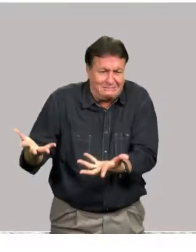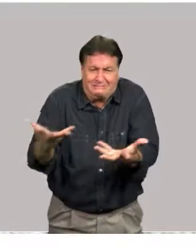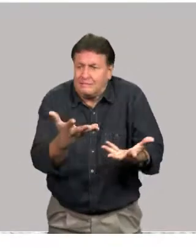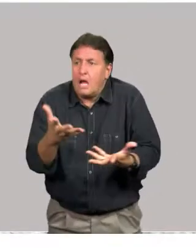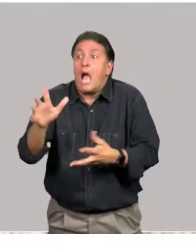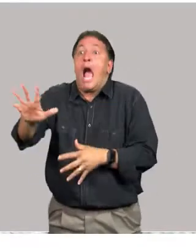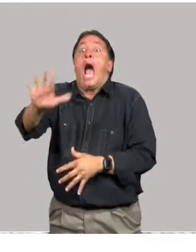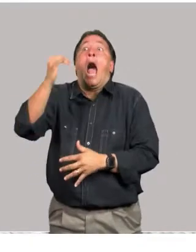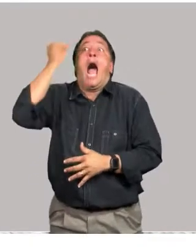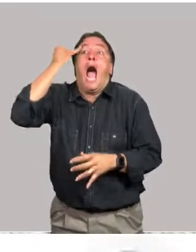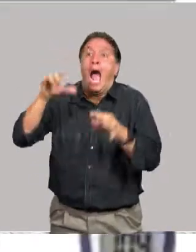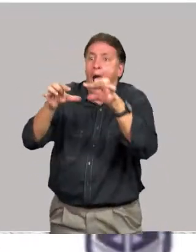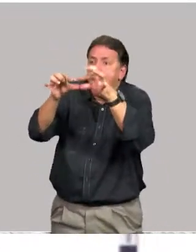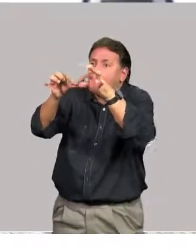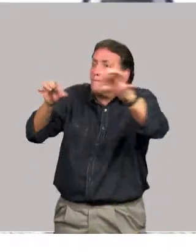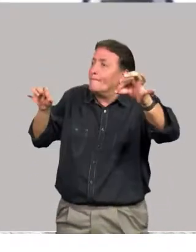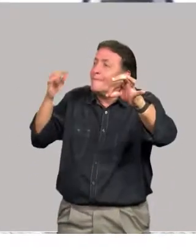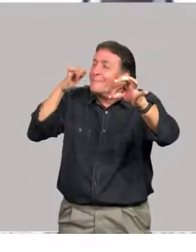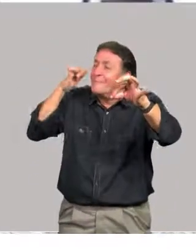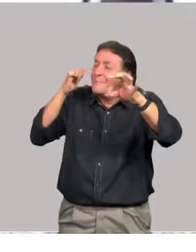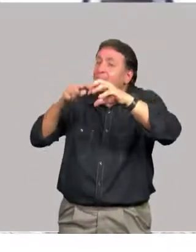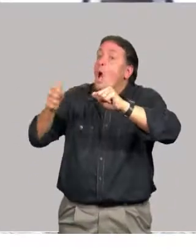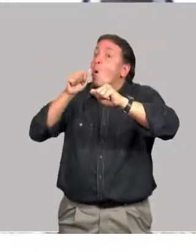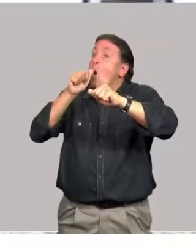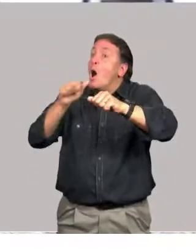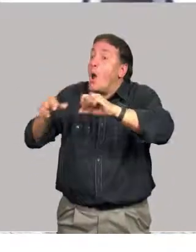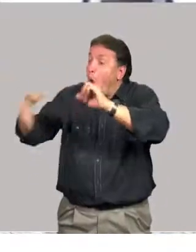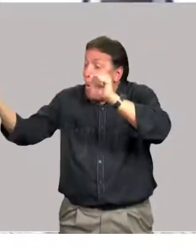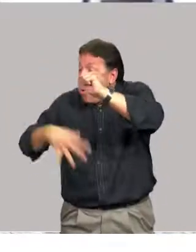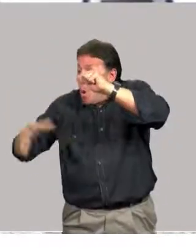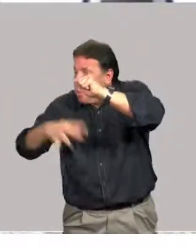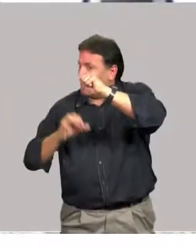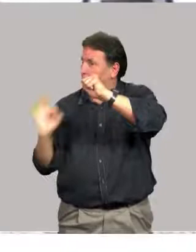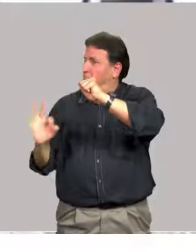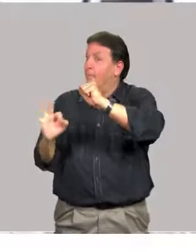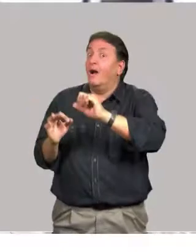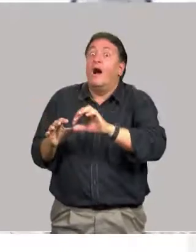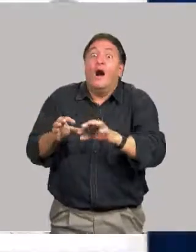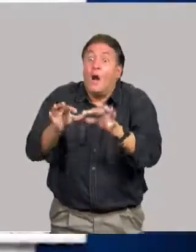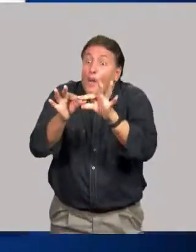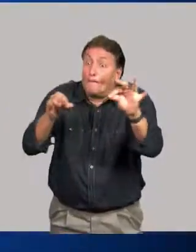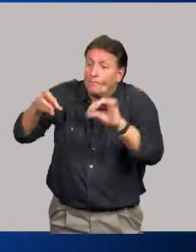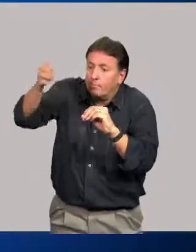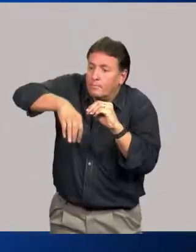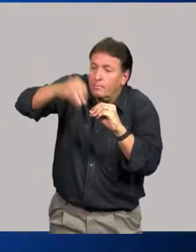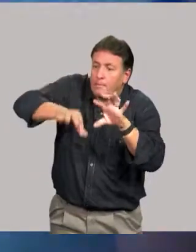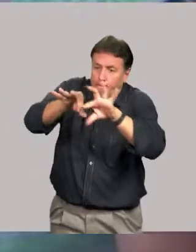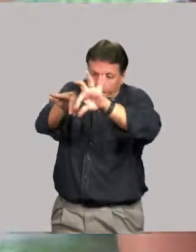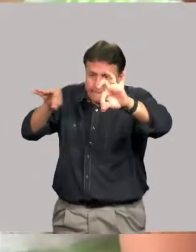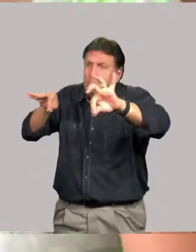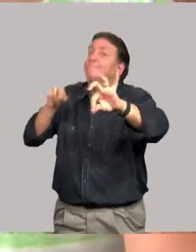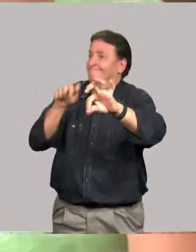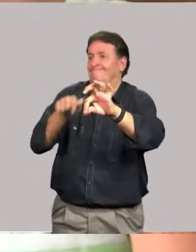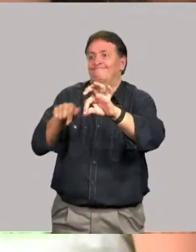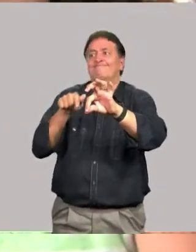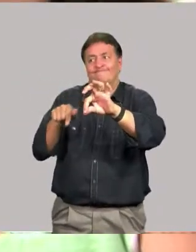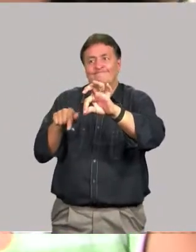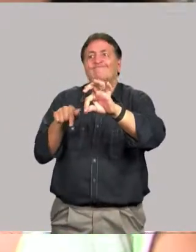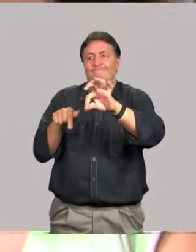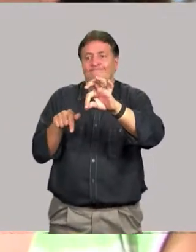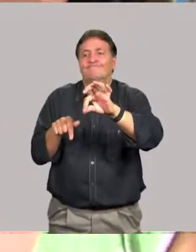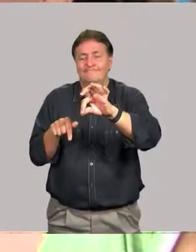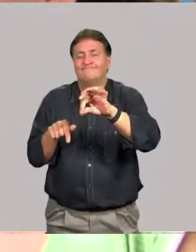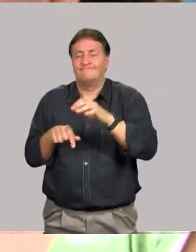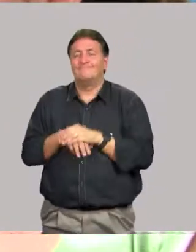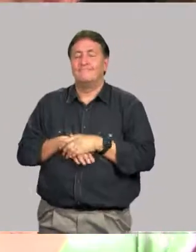of medical devices and equipment, as well as any special items needed for the disabled. Okay, I have the